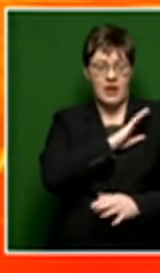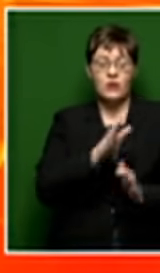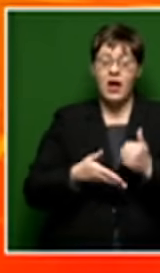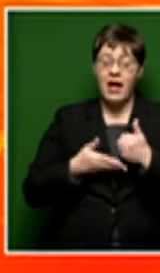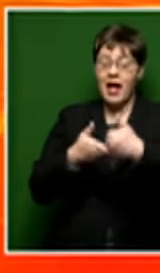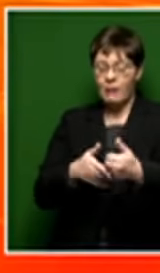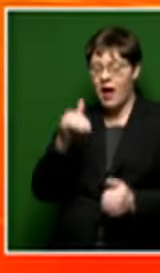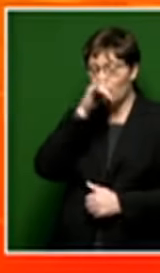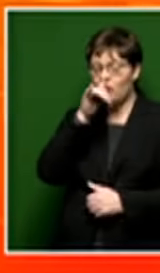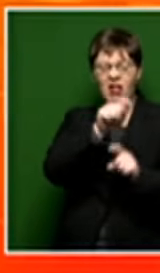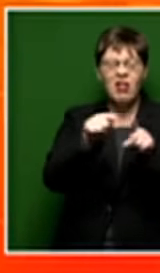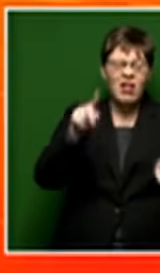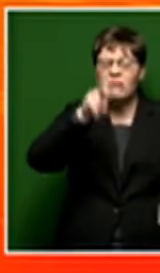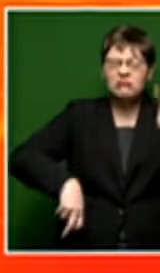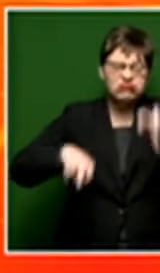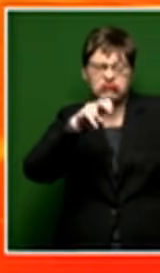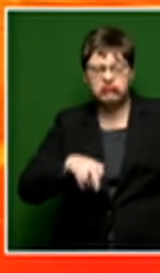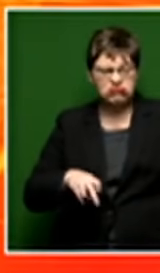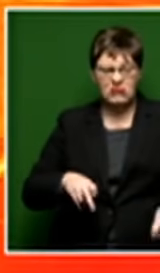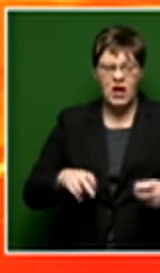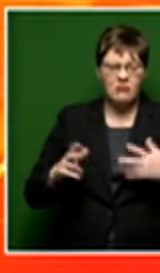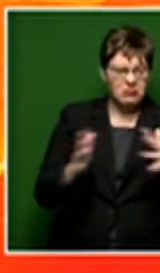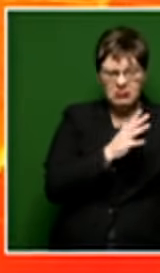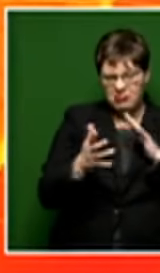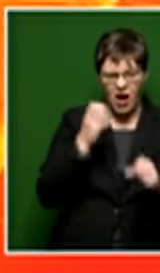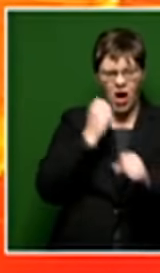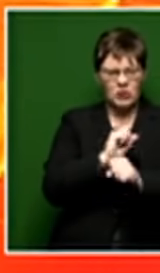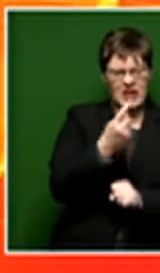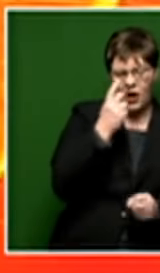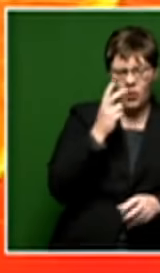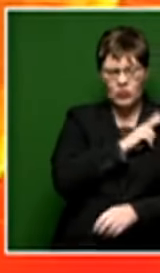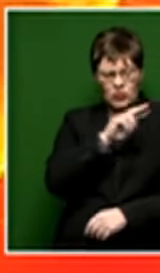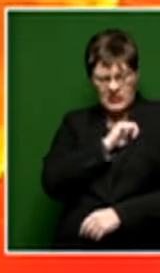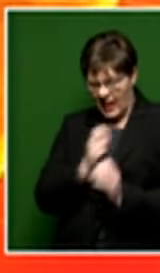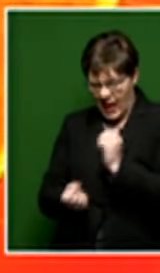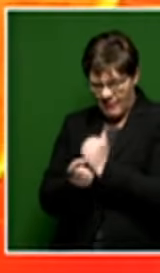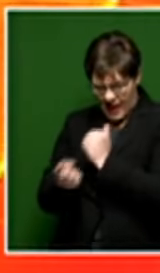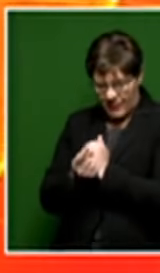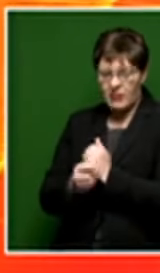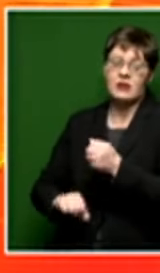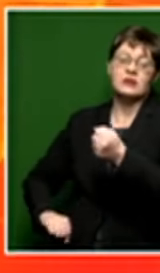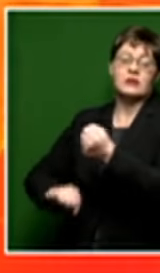the criminals who looted and stole during the unrest in Gauteng and Kwazulu-Natal, and of course